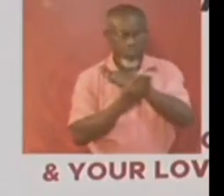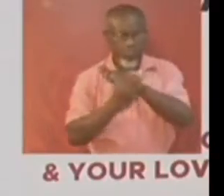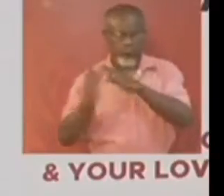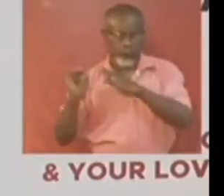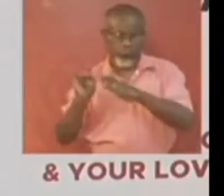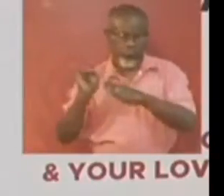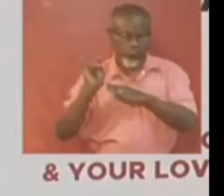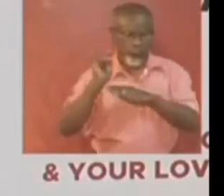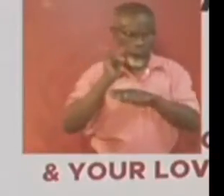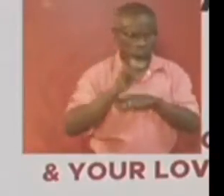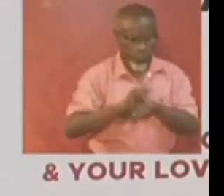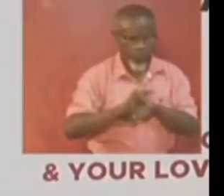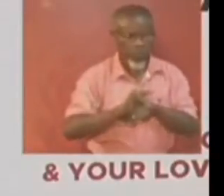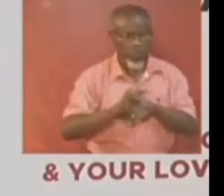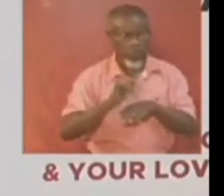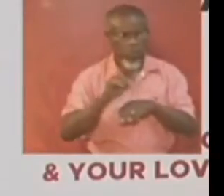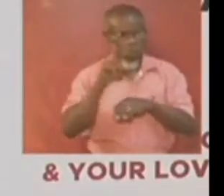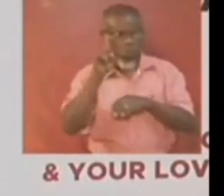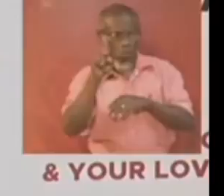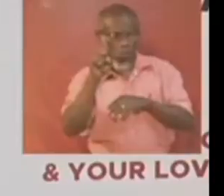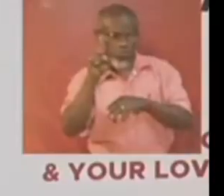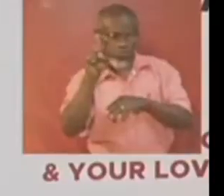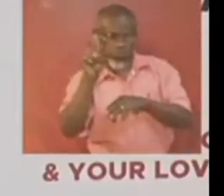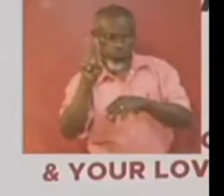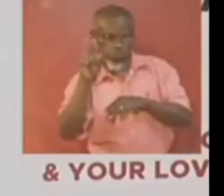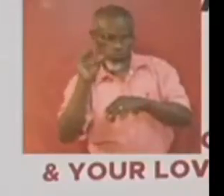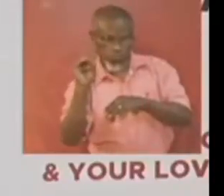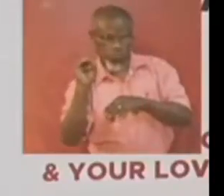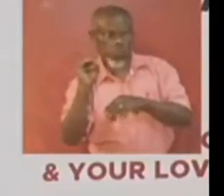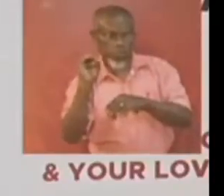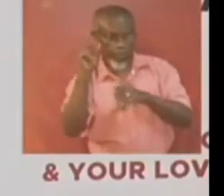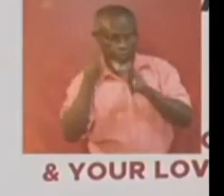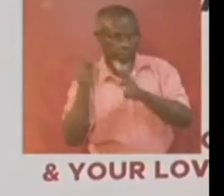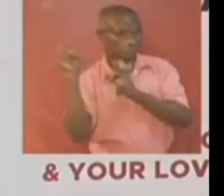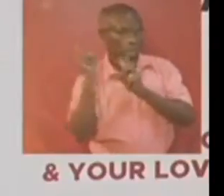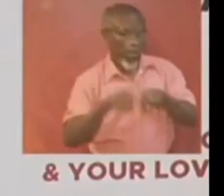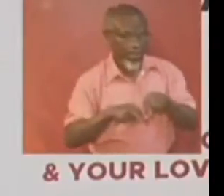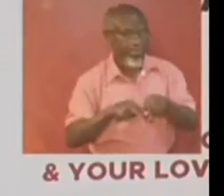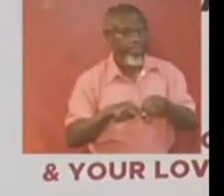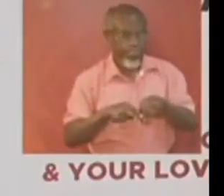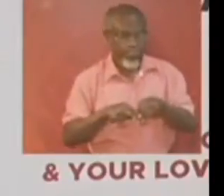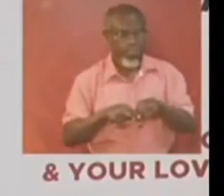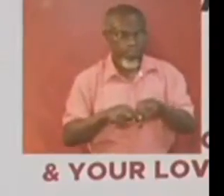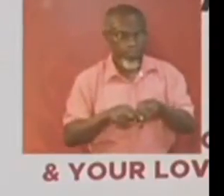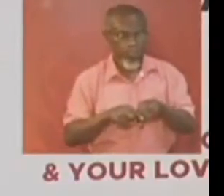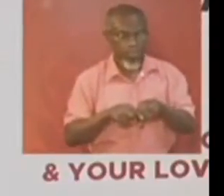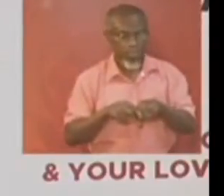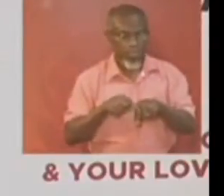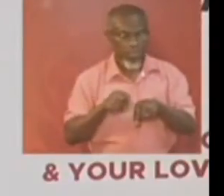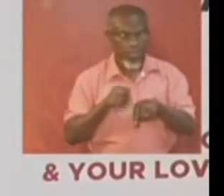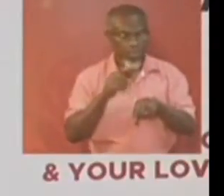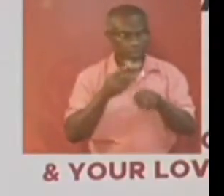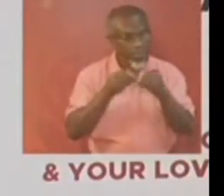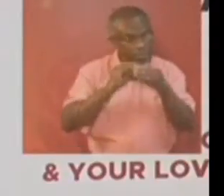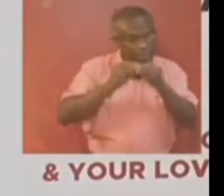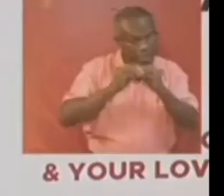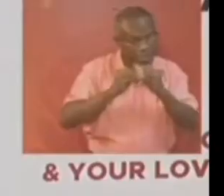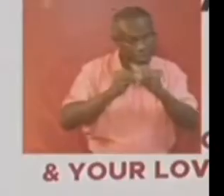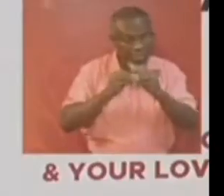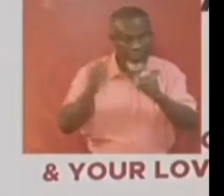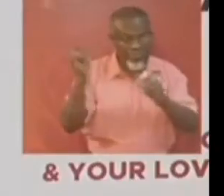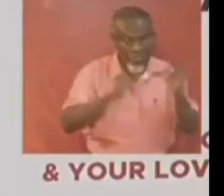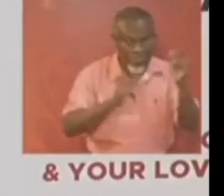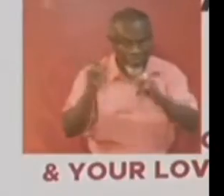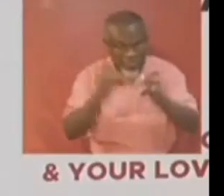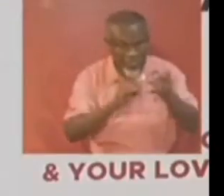yet again 120 persons. This number, again, will dictate how the parallel healthcare system